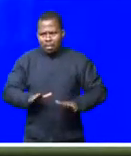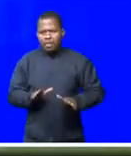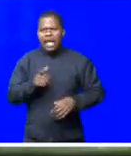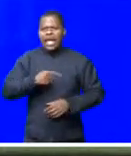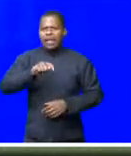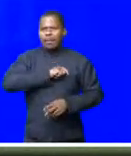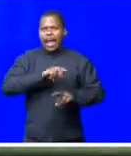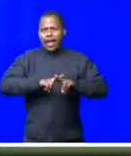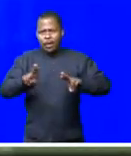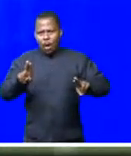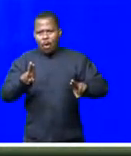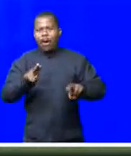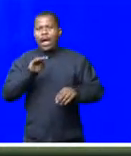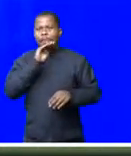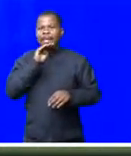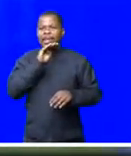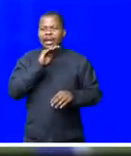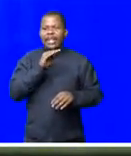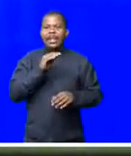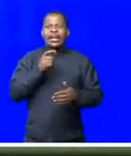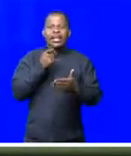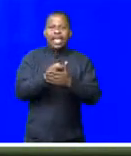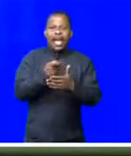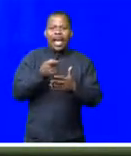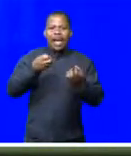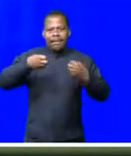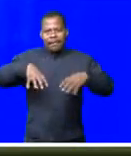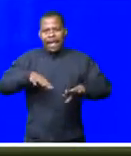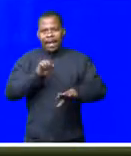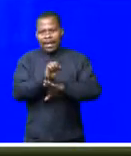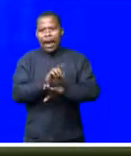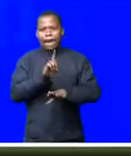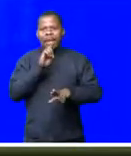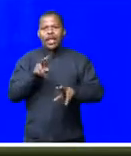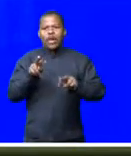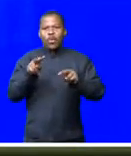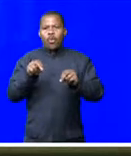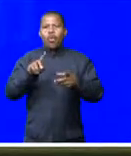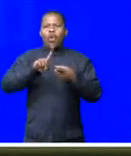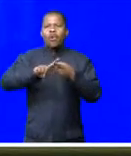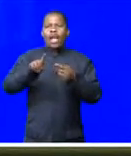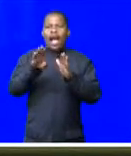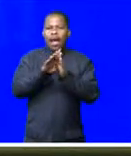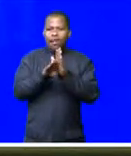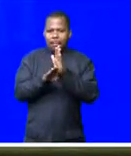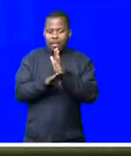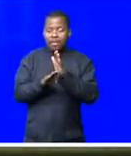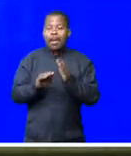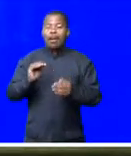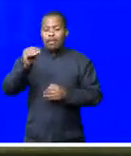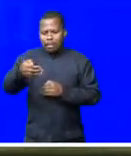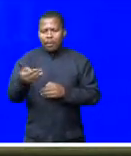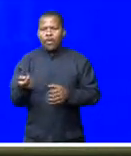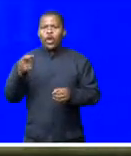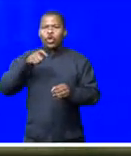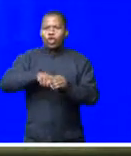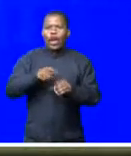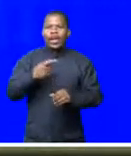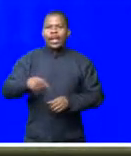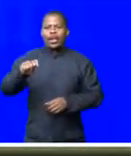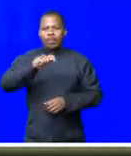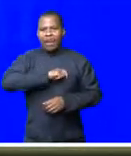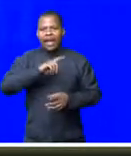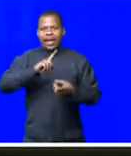labanengi lokwenza ukuthi bangakhona kumthenga kodwa ke nakucala umnyaka lomusha webhola utawuphinza buyele khona eSpain. Lo bikele